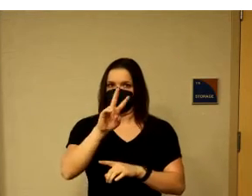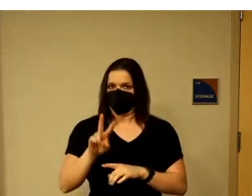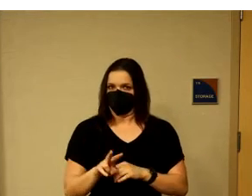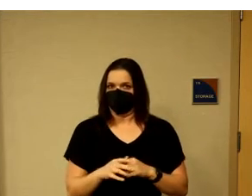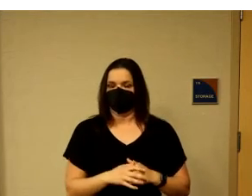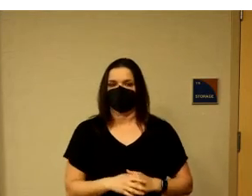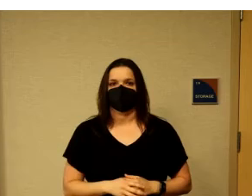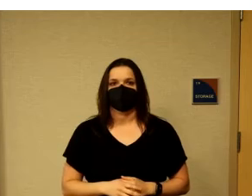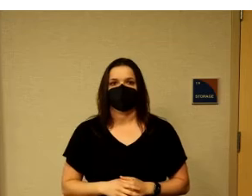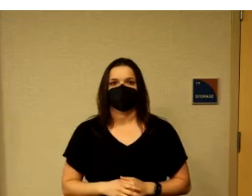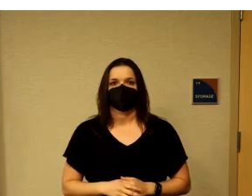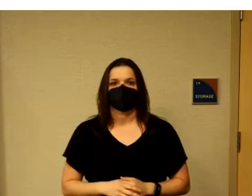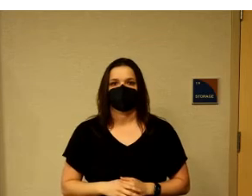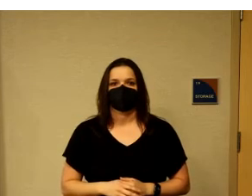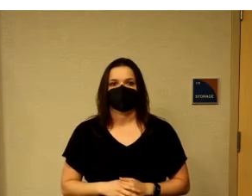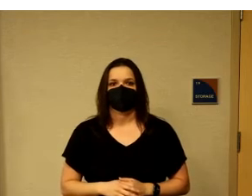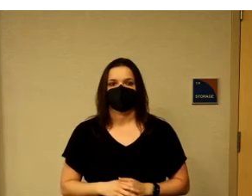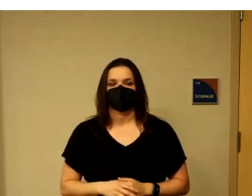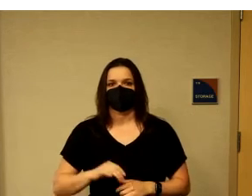Visalia.